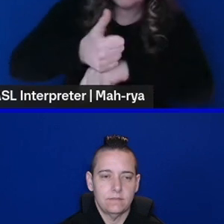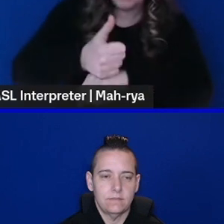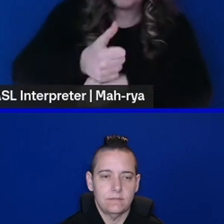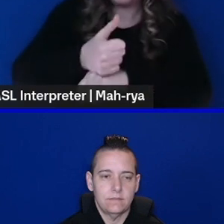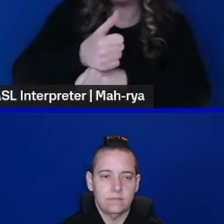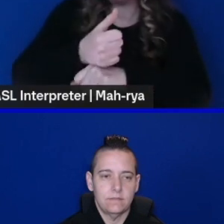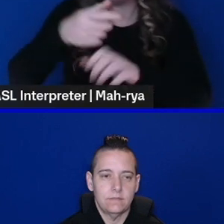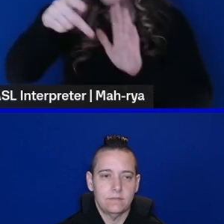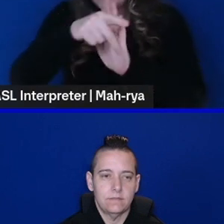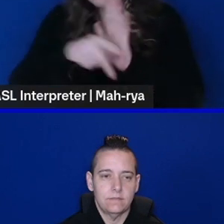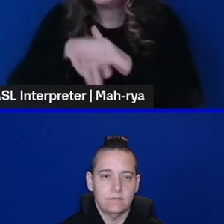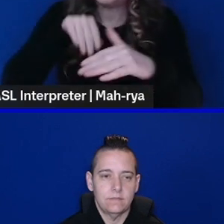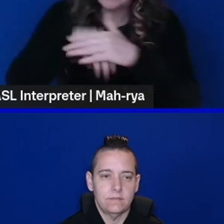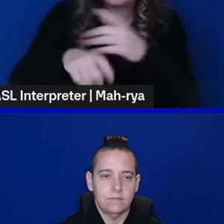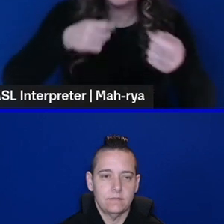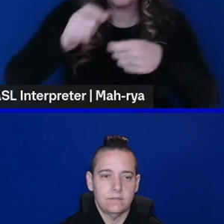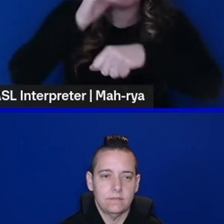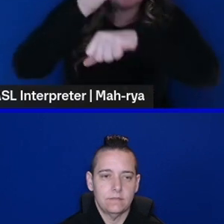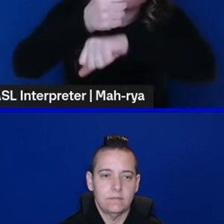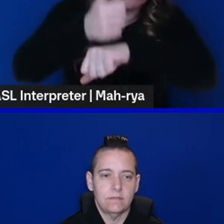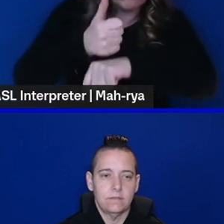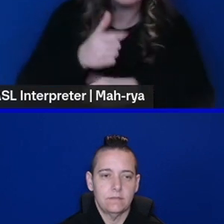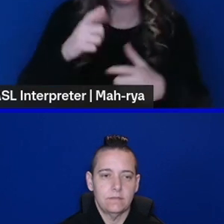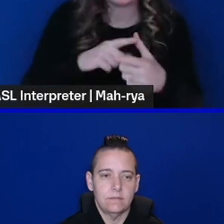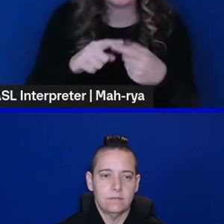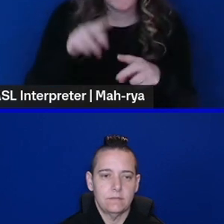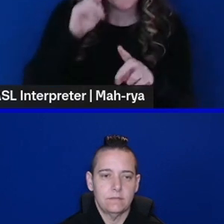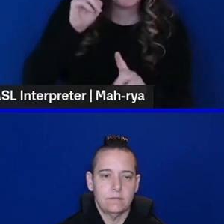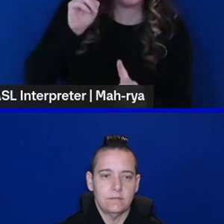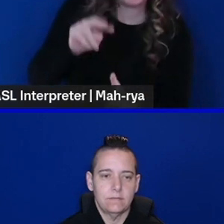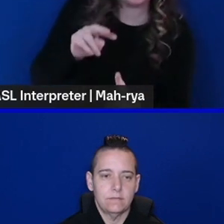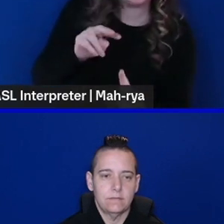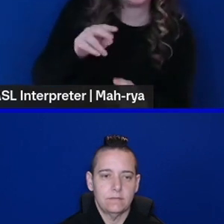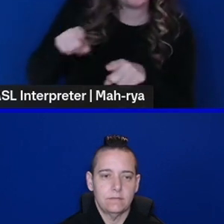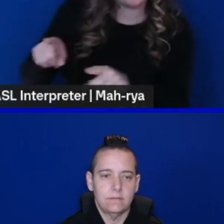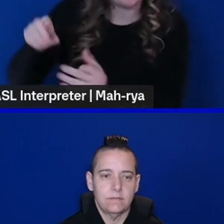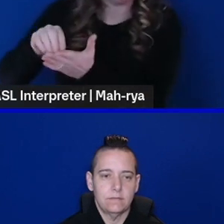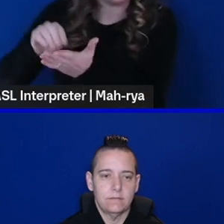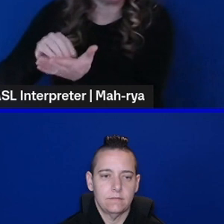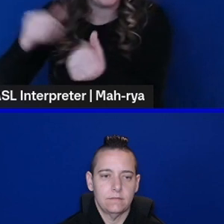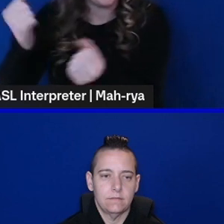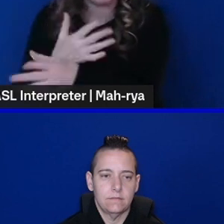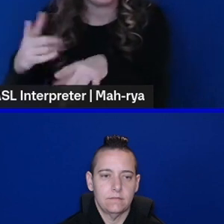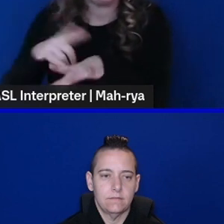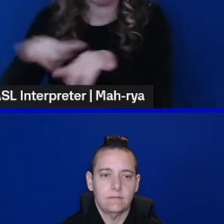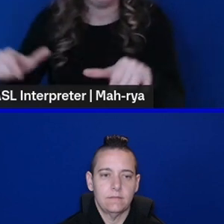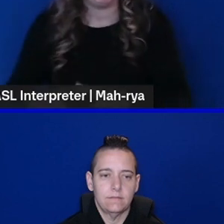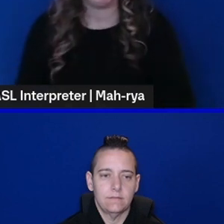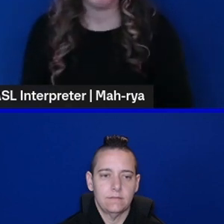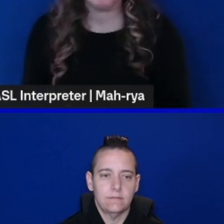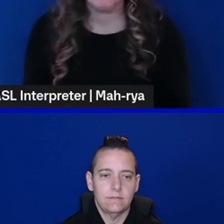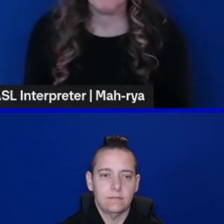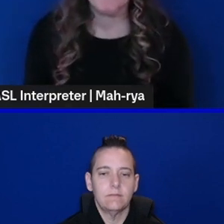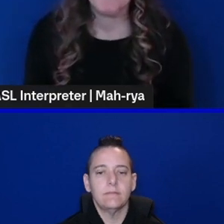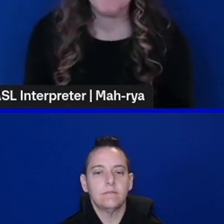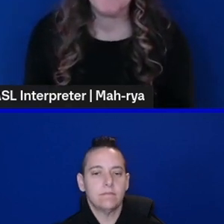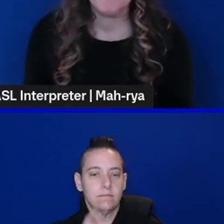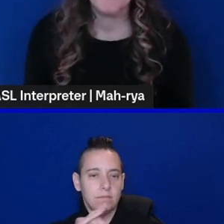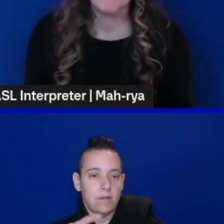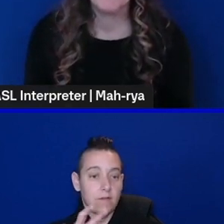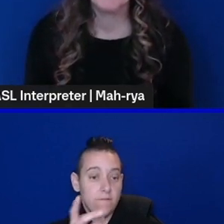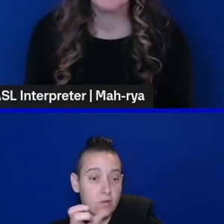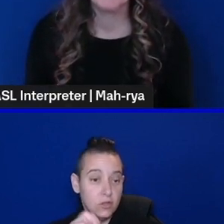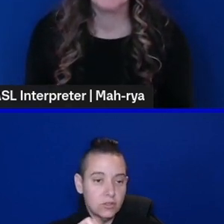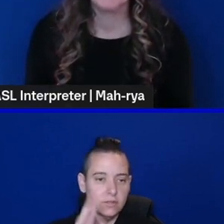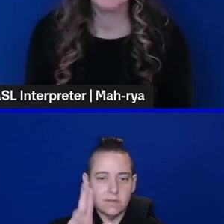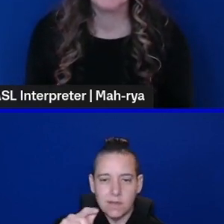policies and access controls, and then monitoring while documenting everything along the way. And for maintenance, we track version updates, we